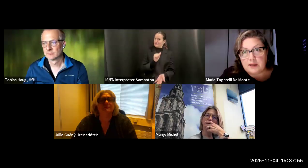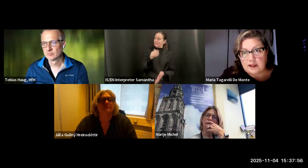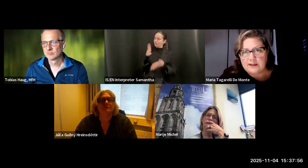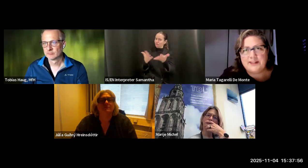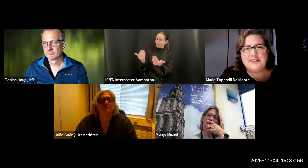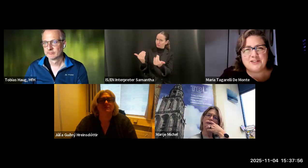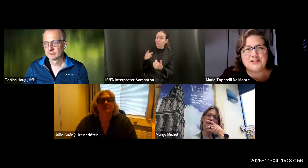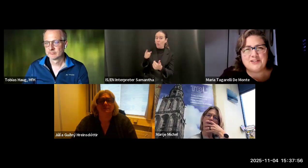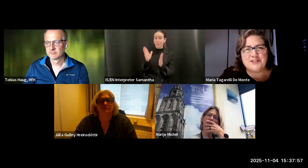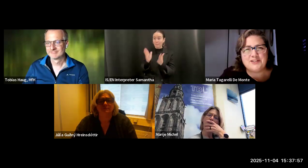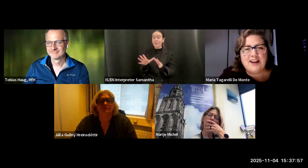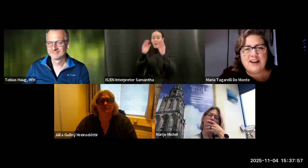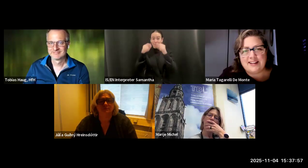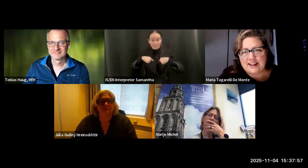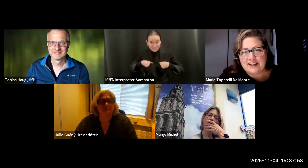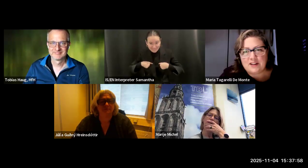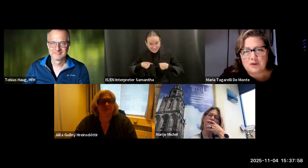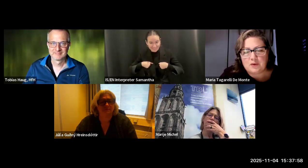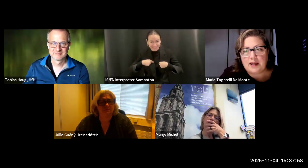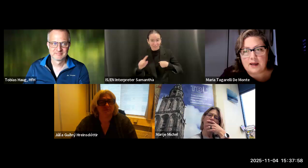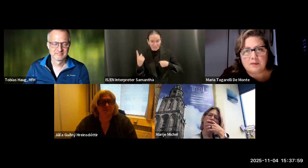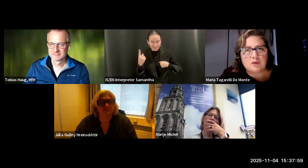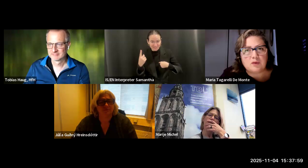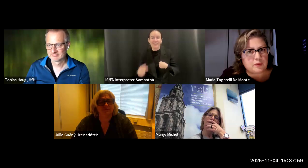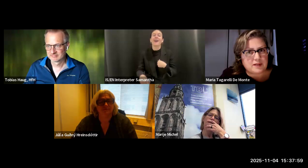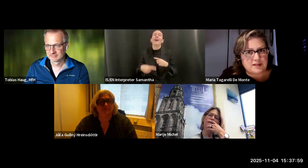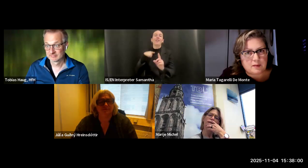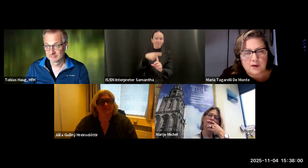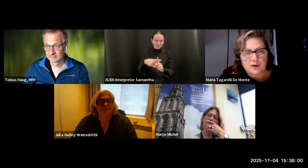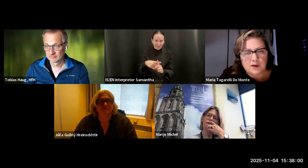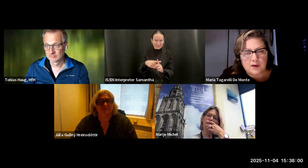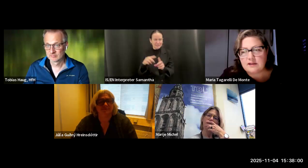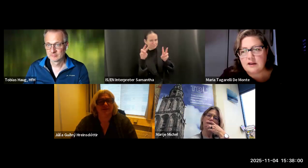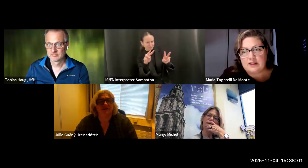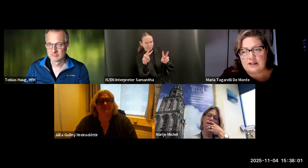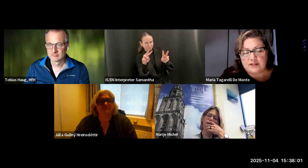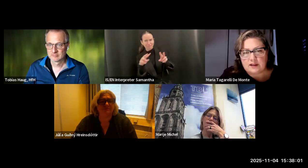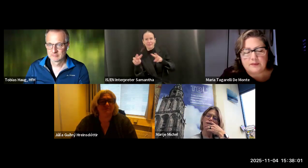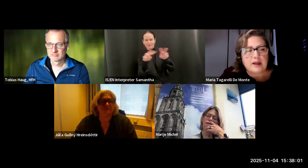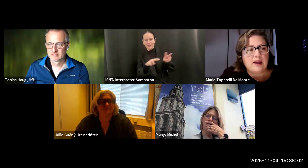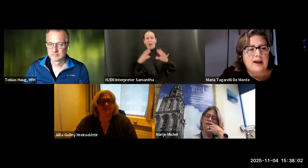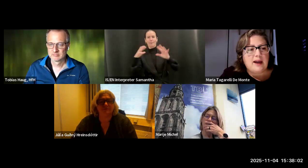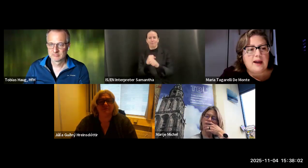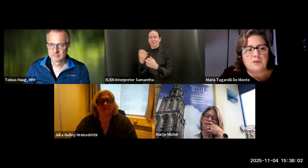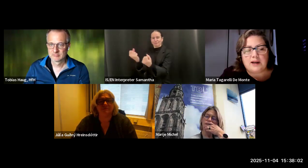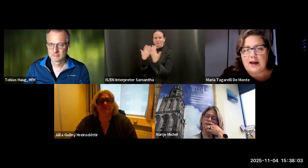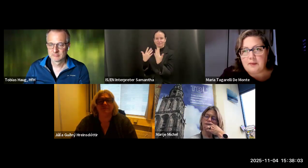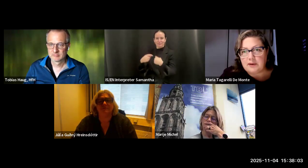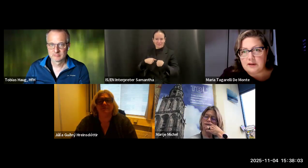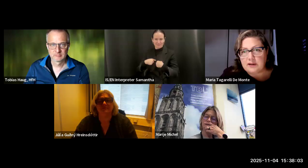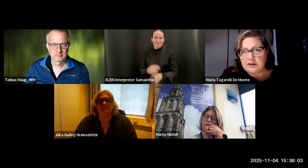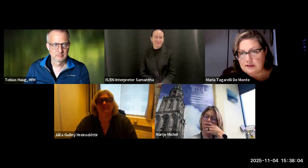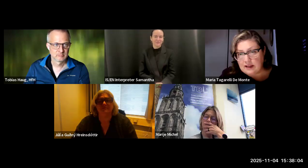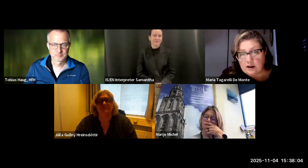to understand me, first of all, and then they need to be able to summarize what they have seen. Actually,